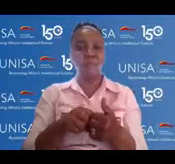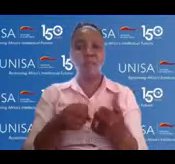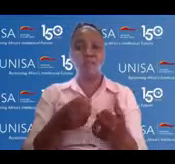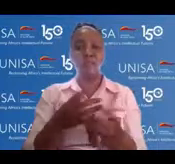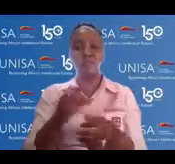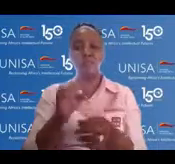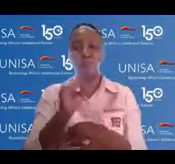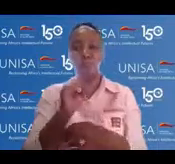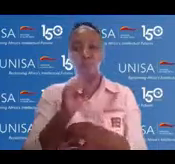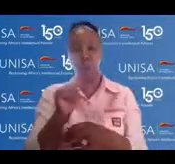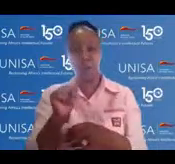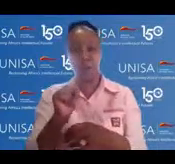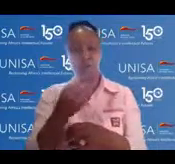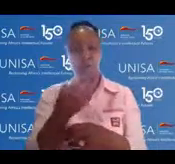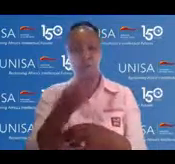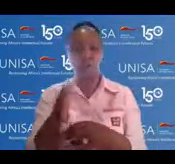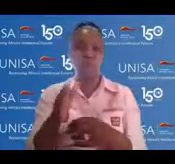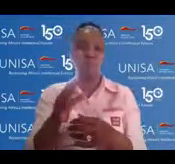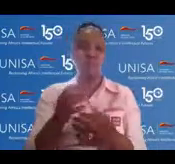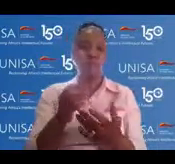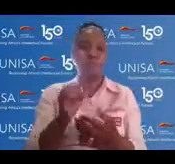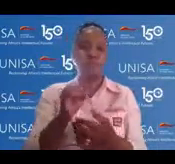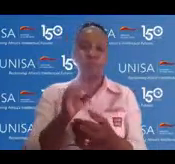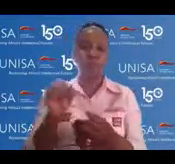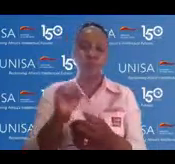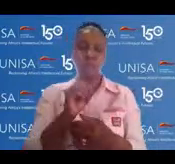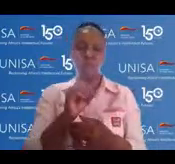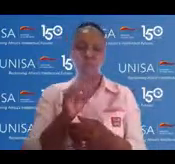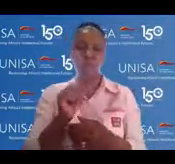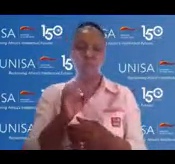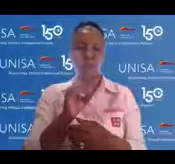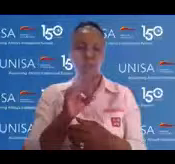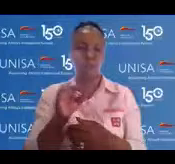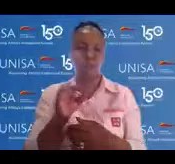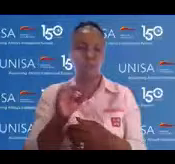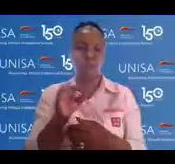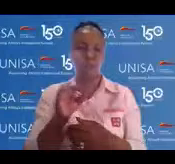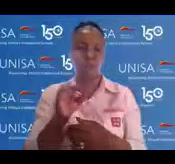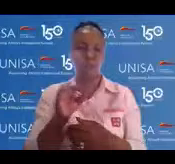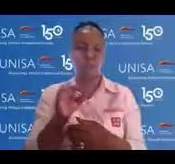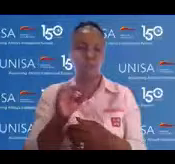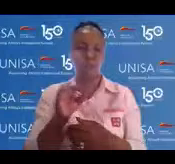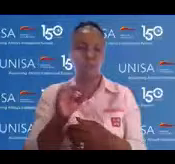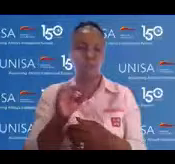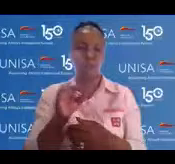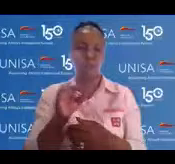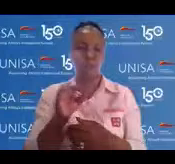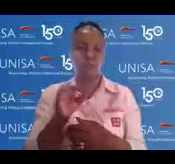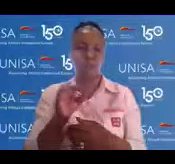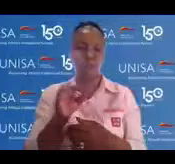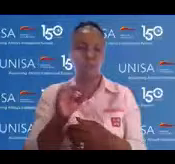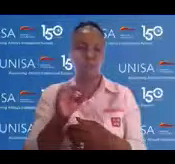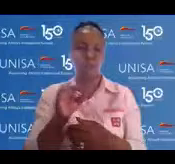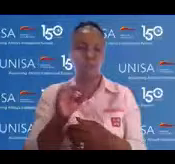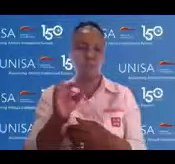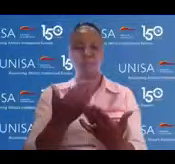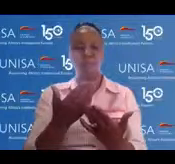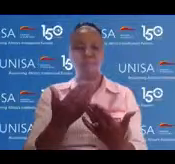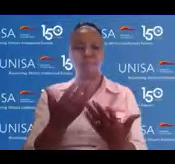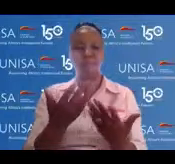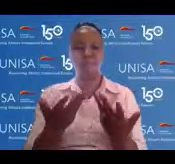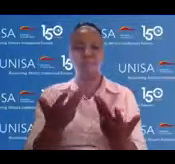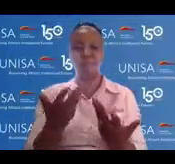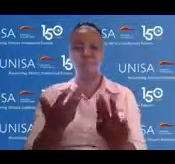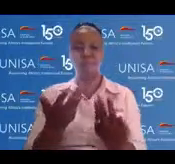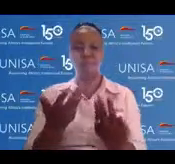this. The only catch is I'm going to then, well, let me just reset it. I'm just going